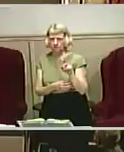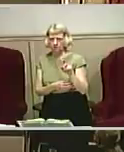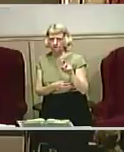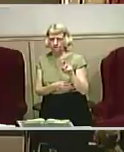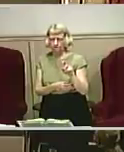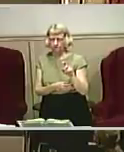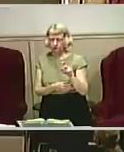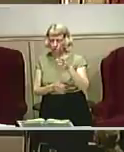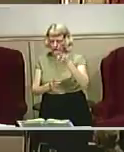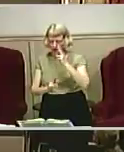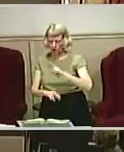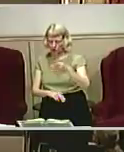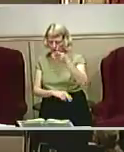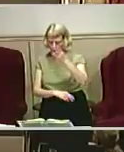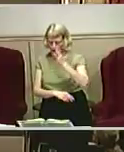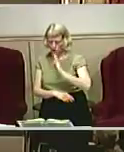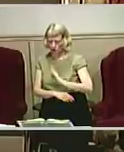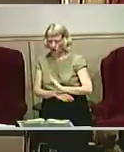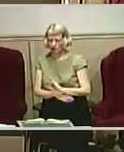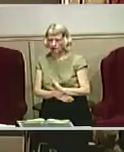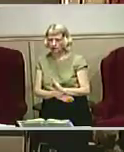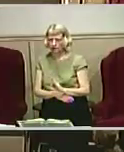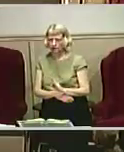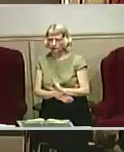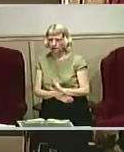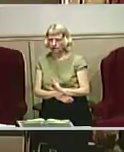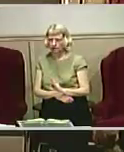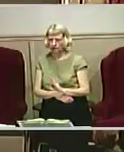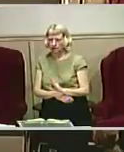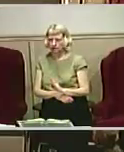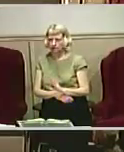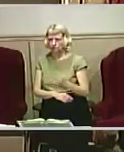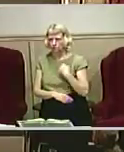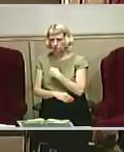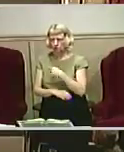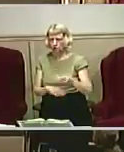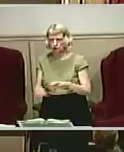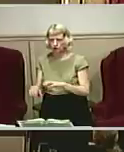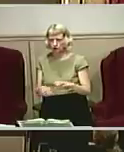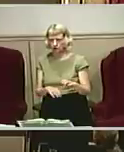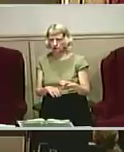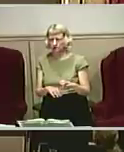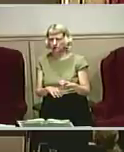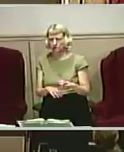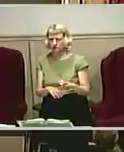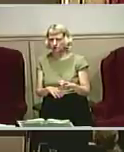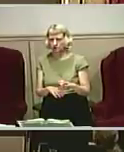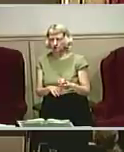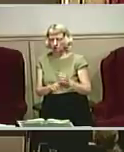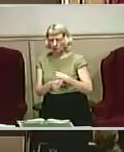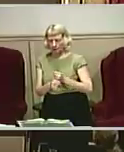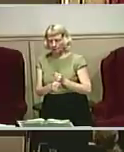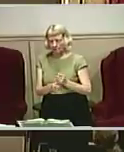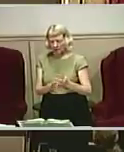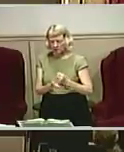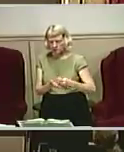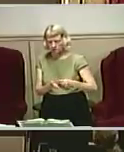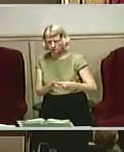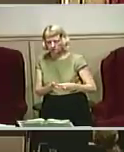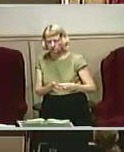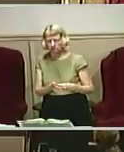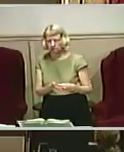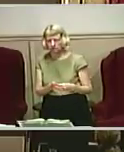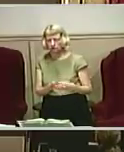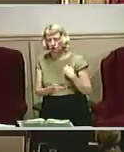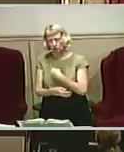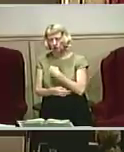Are we honoring God in what we're gaining, in what we make money-wise? Are